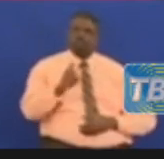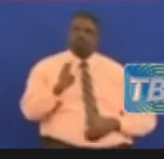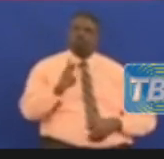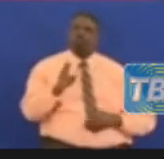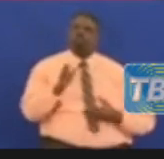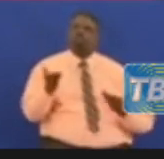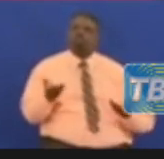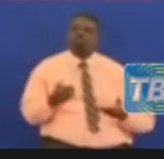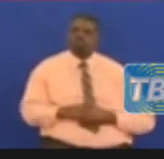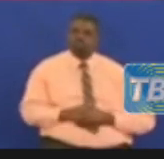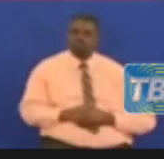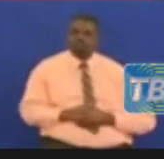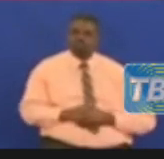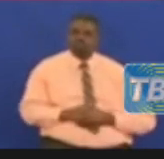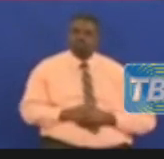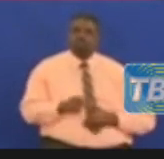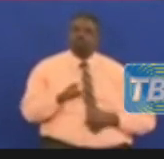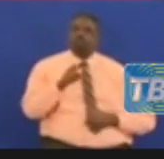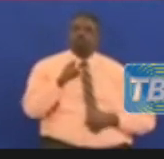Where are you?